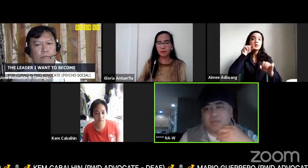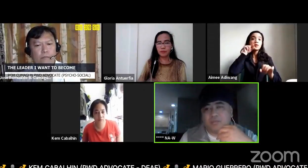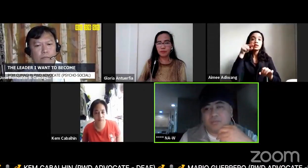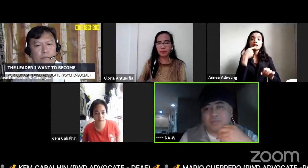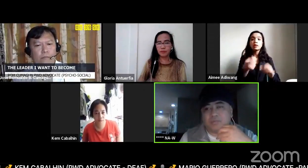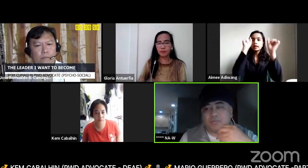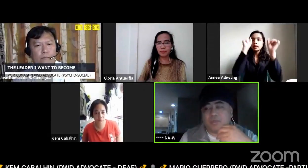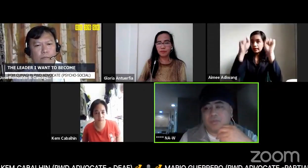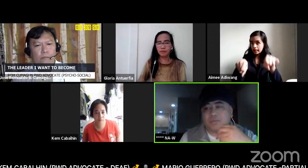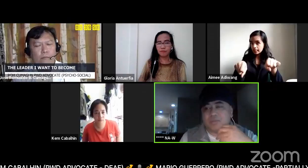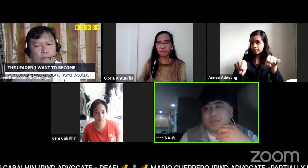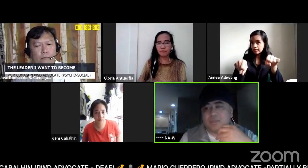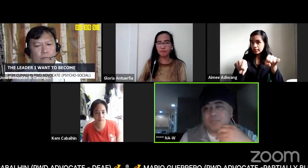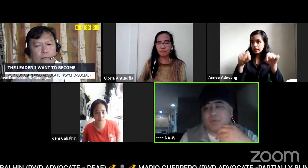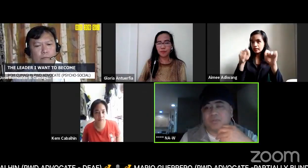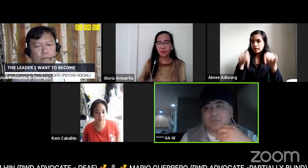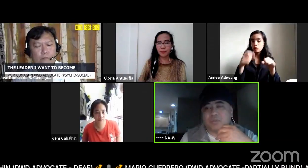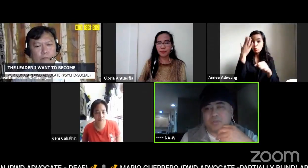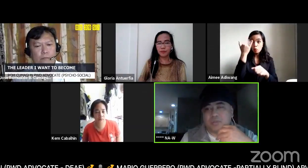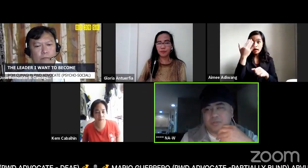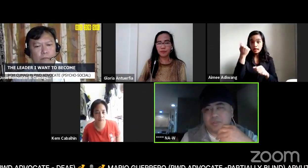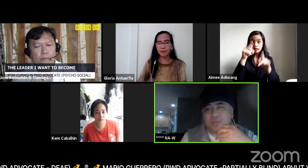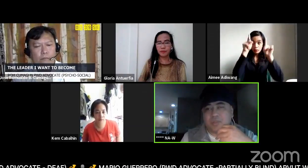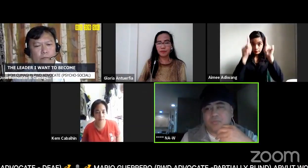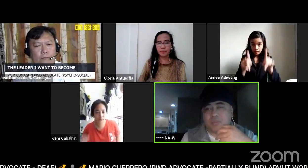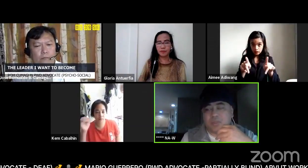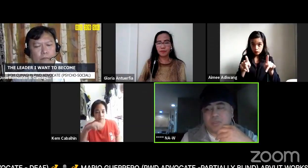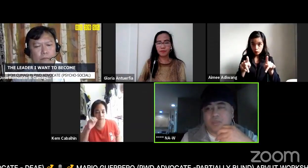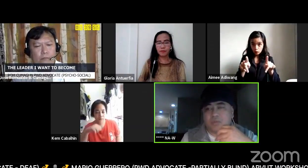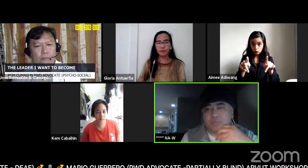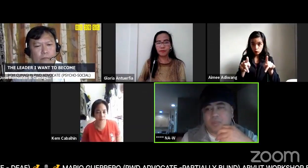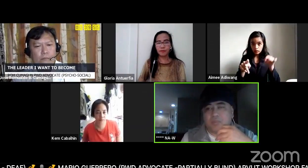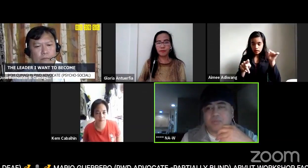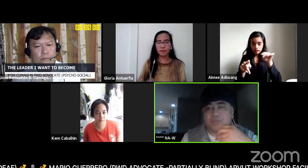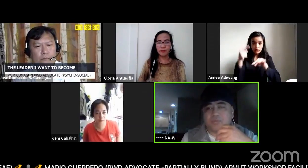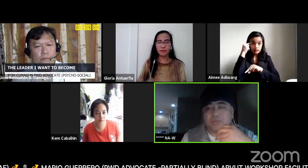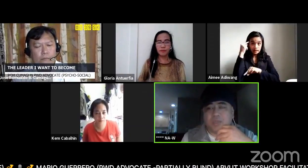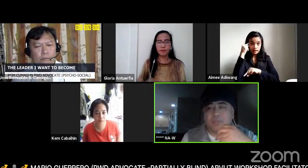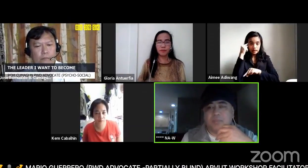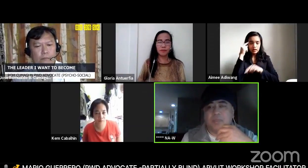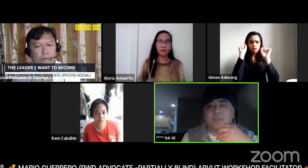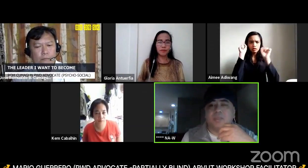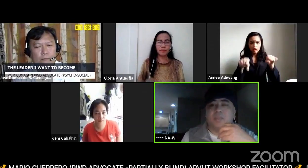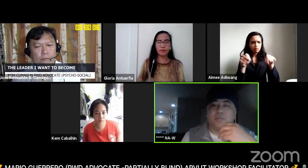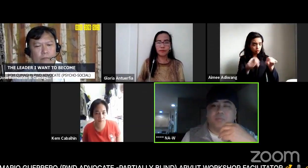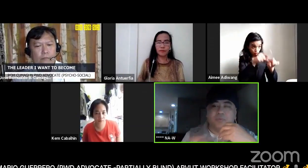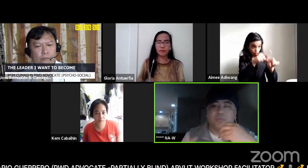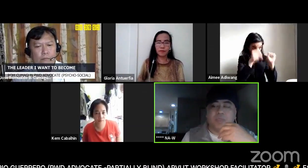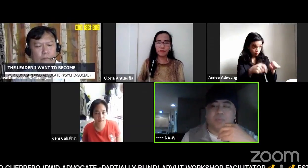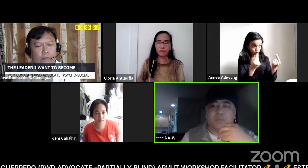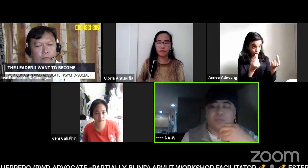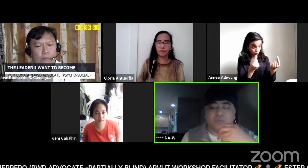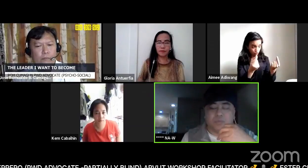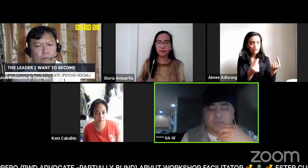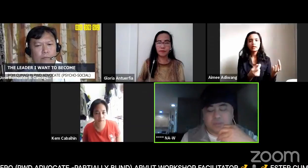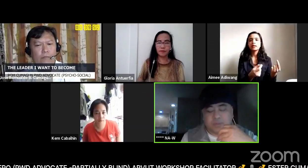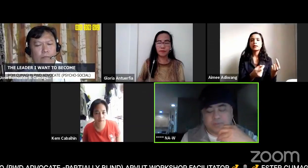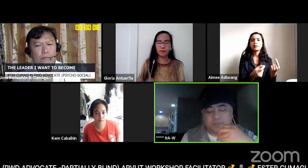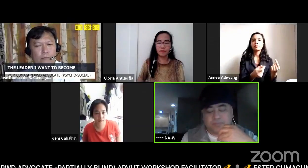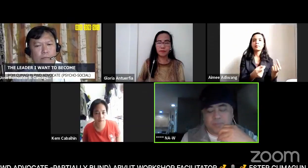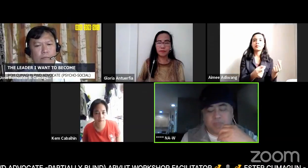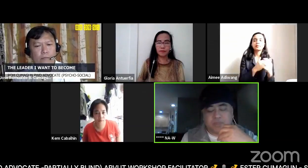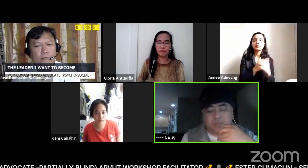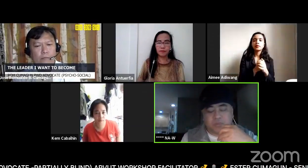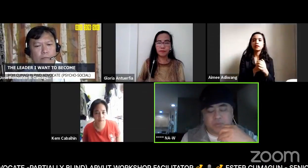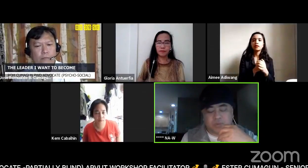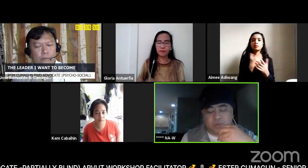like, because the person she would think would be able to do the job won't be able